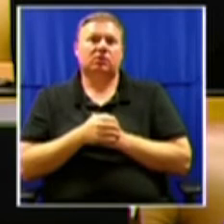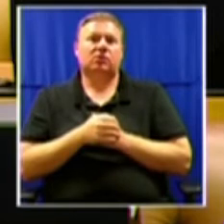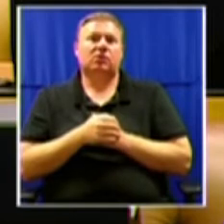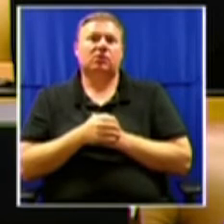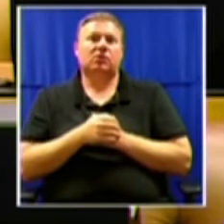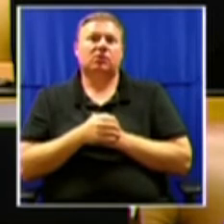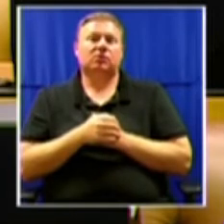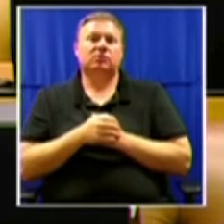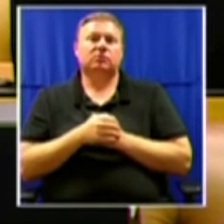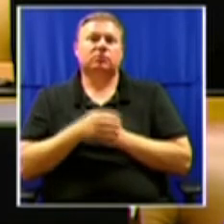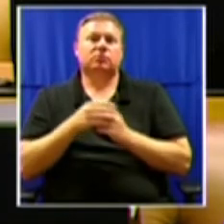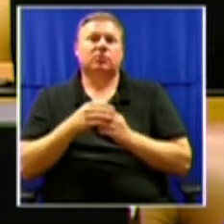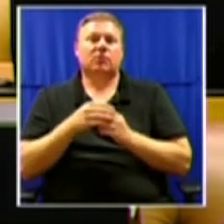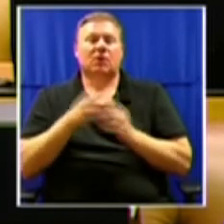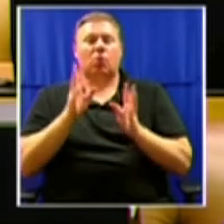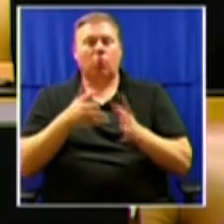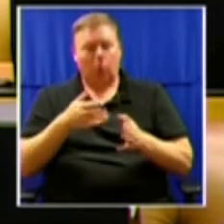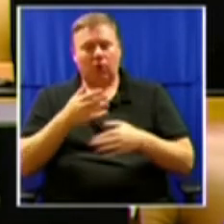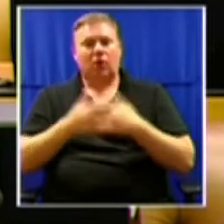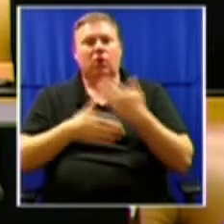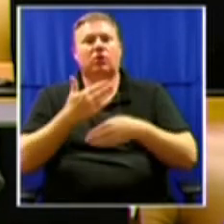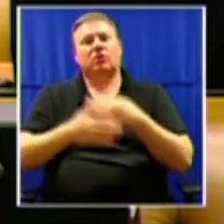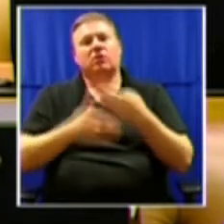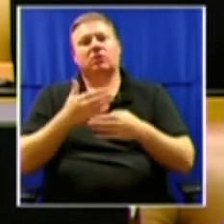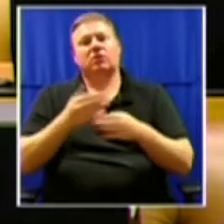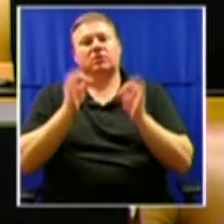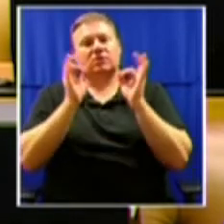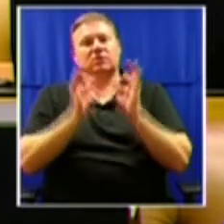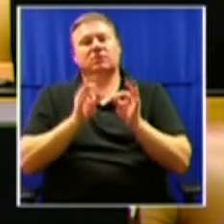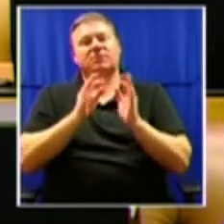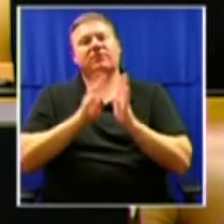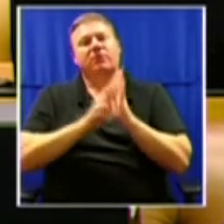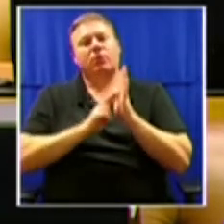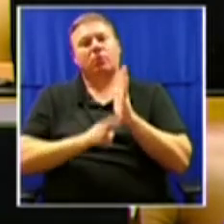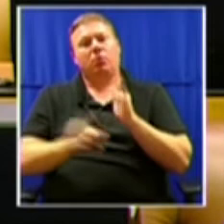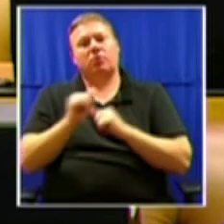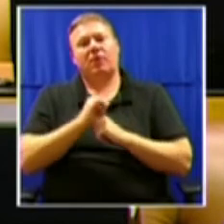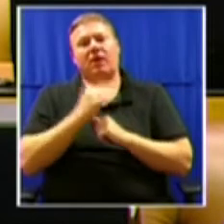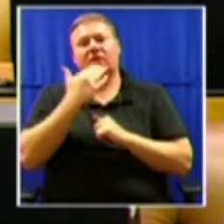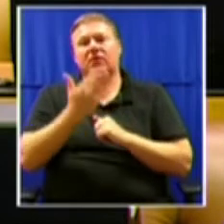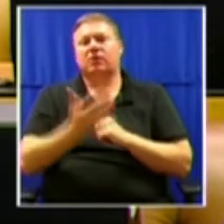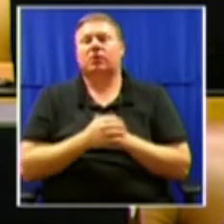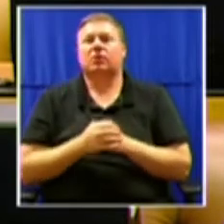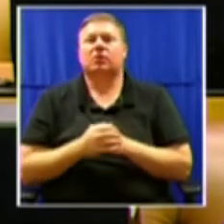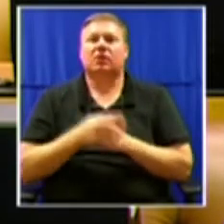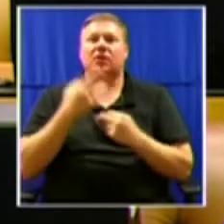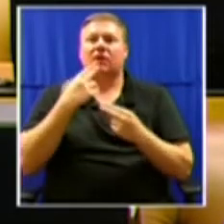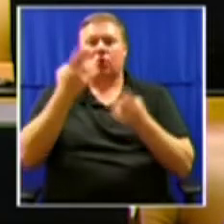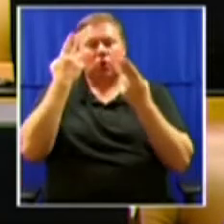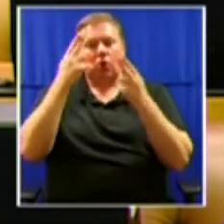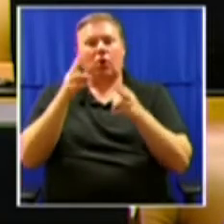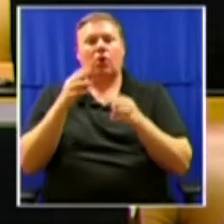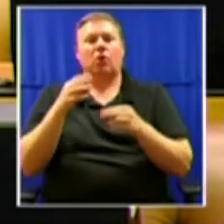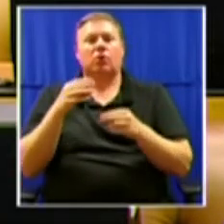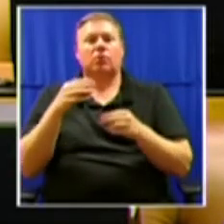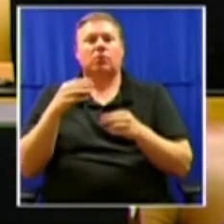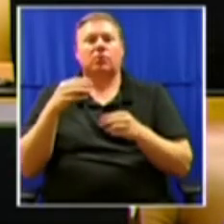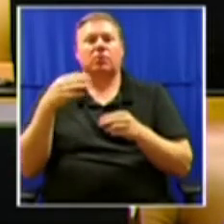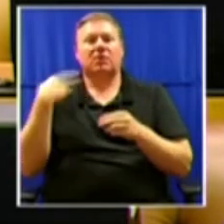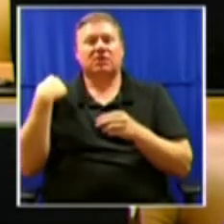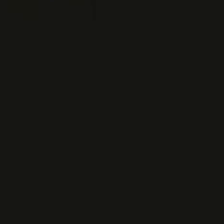and we will continue to make sure that there are some specific reports coming back. Thanks. Thank you, Honourable Minister. The Honourable Shembeni.